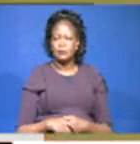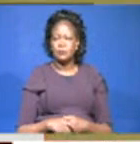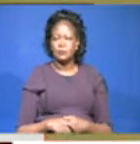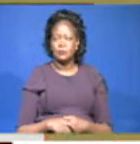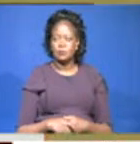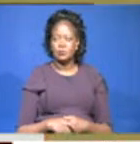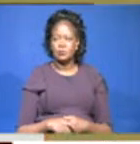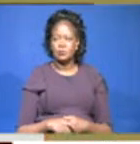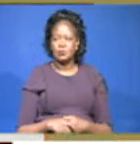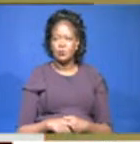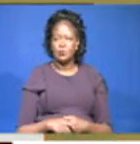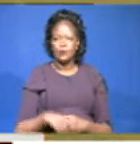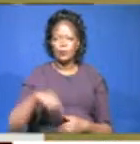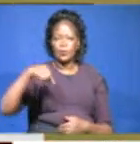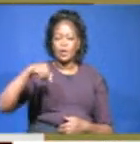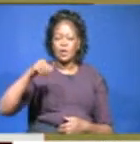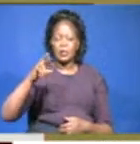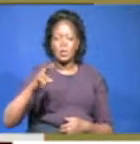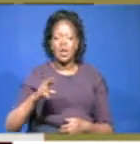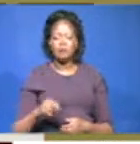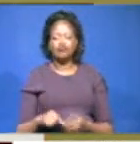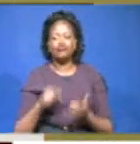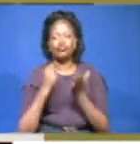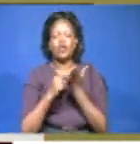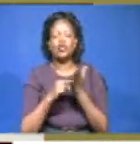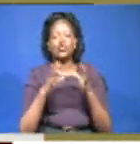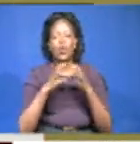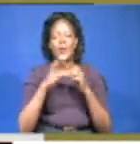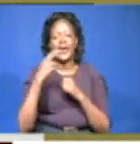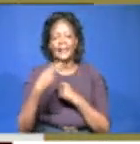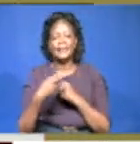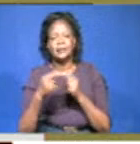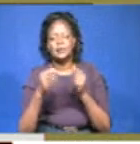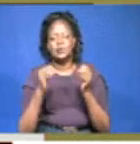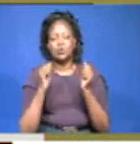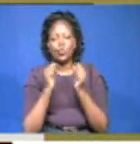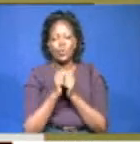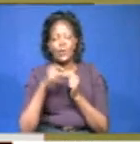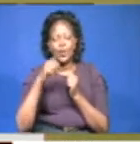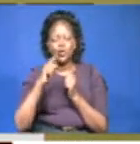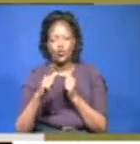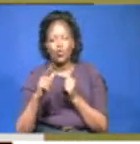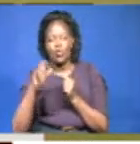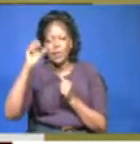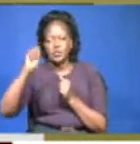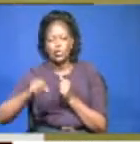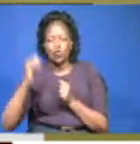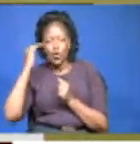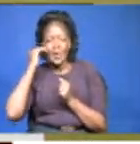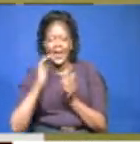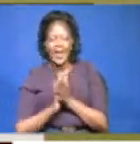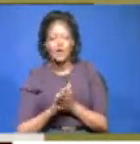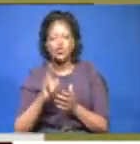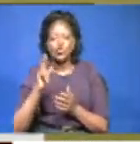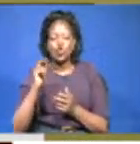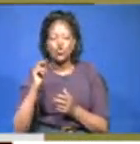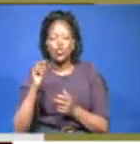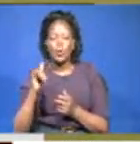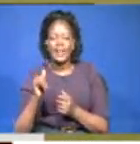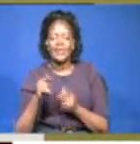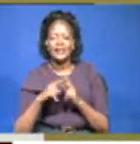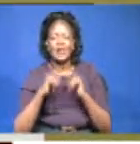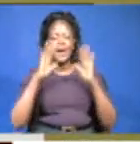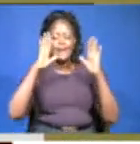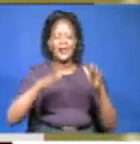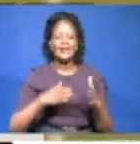Goal! In Qatar, Ghana is in Group H alongside Portugal, South Korea and Uruguay. They'll begin their campaign against Portugal on 24th